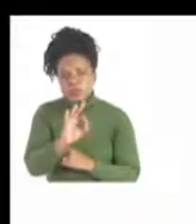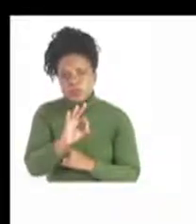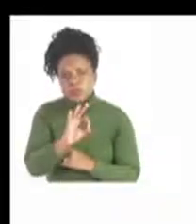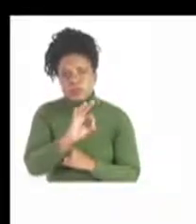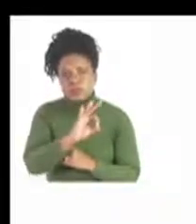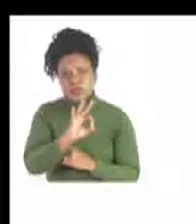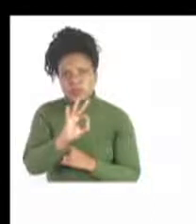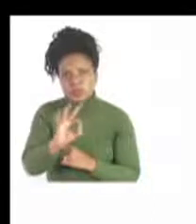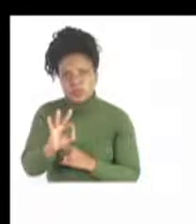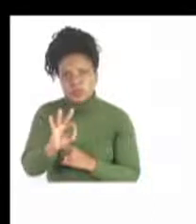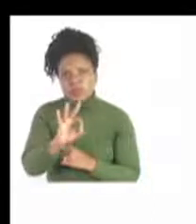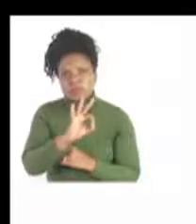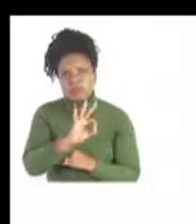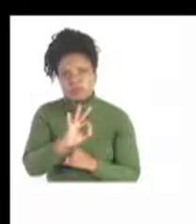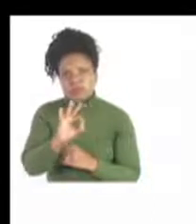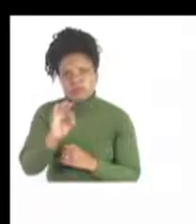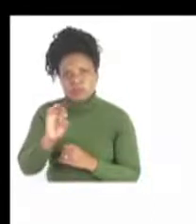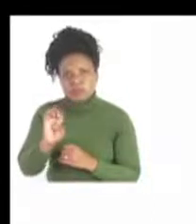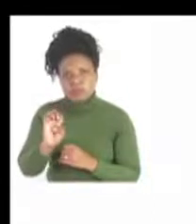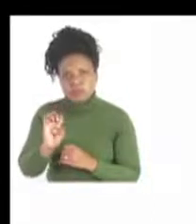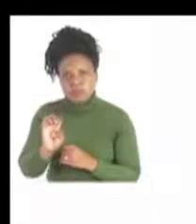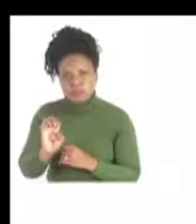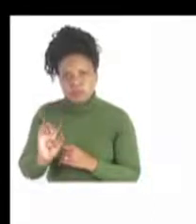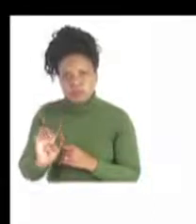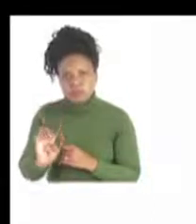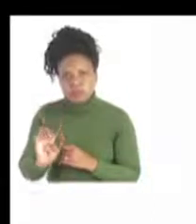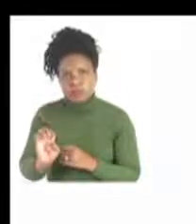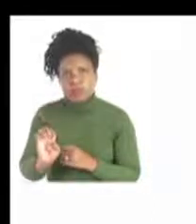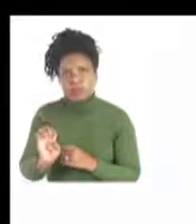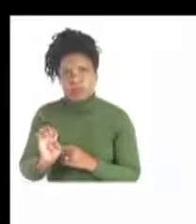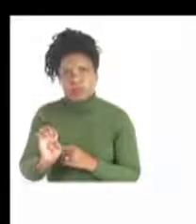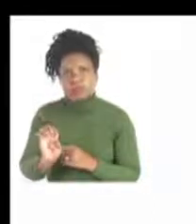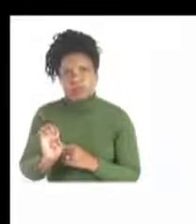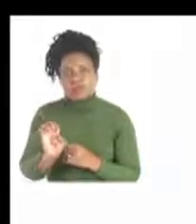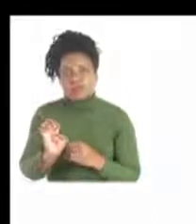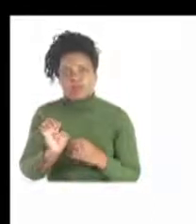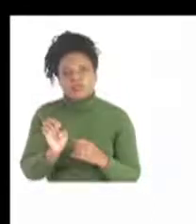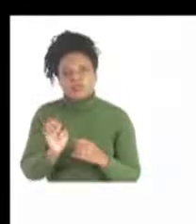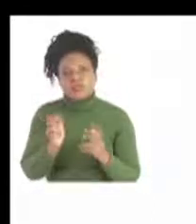nouns, and nouns with plural forms only.